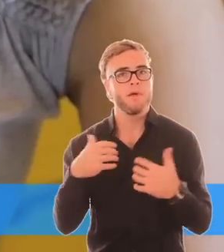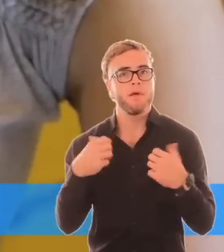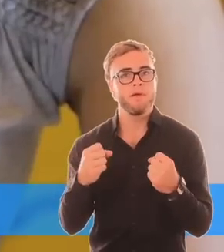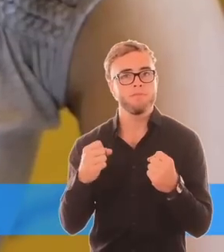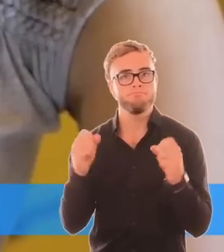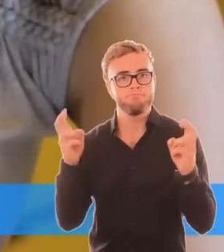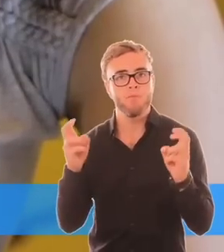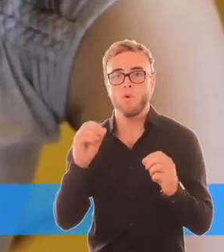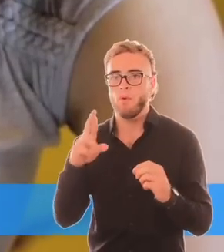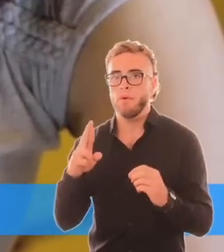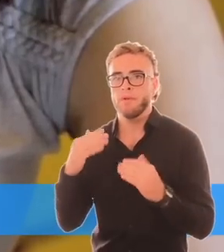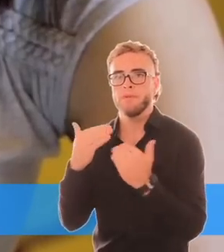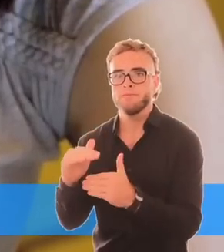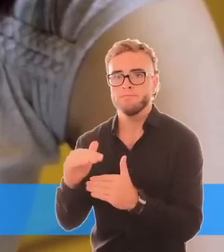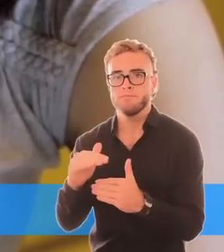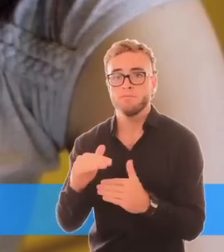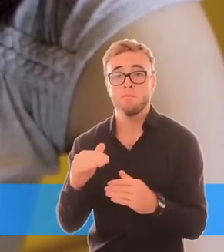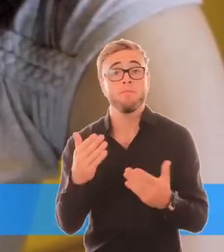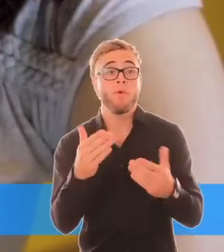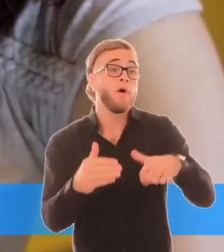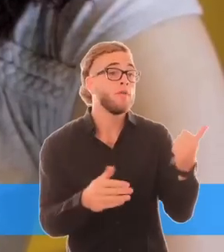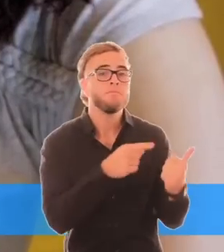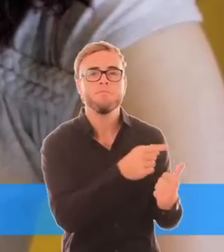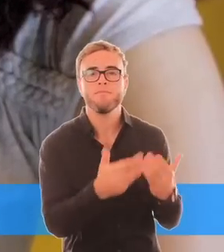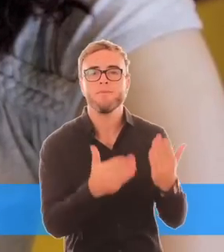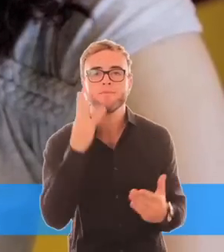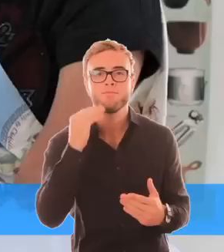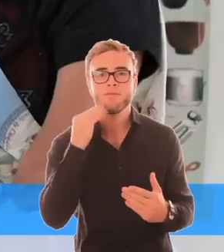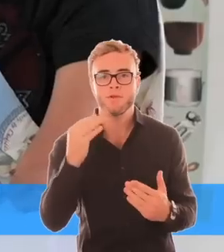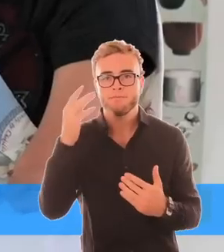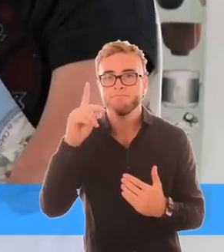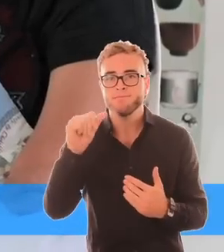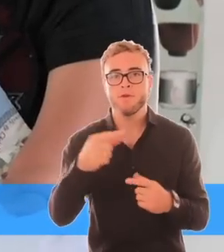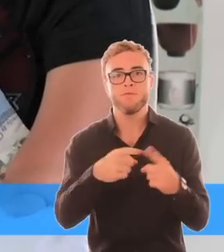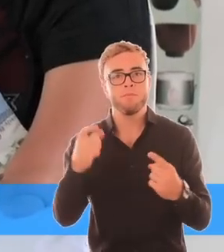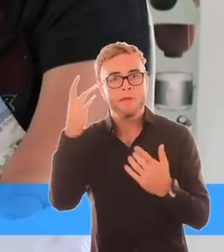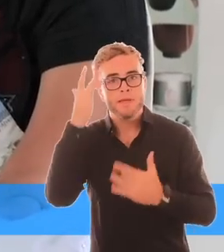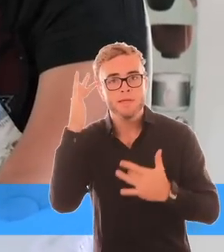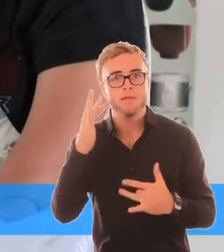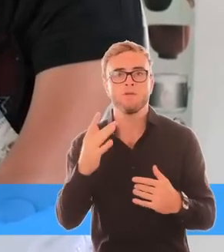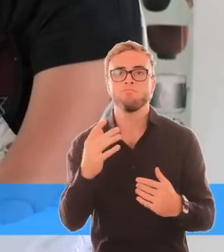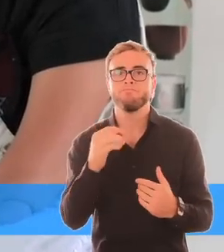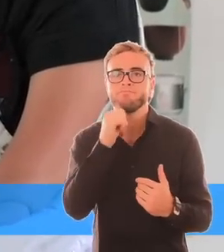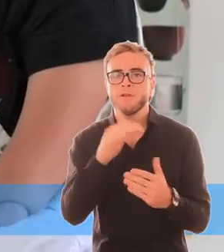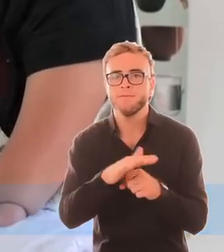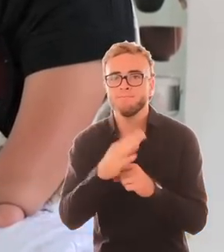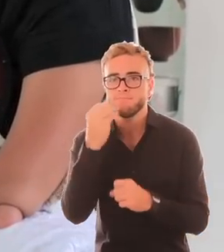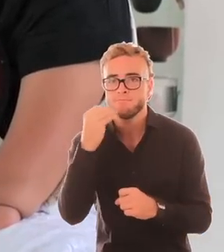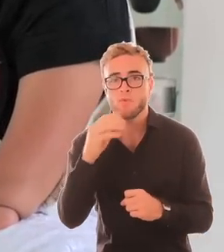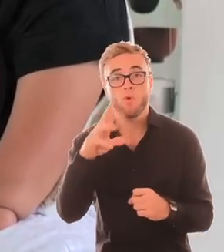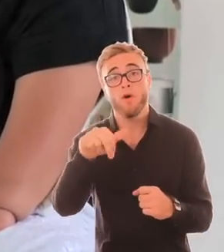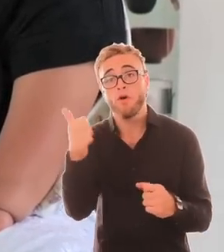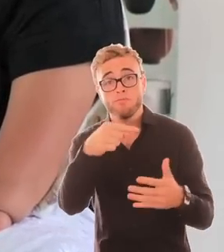others may experience disability as a result of illness, injury, or poor nutrition, among other causes. Photo of infant with